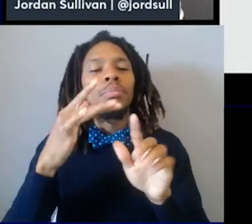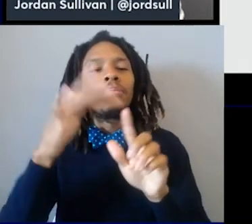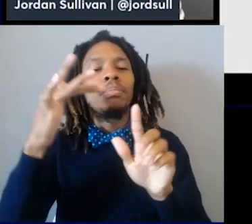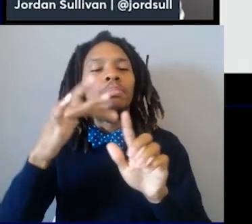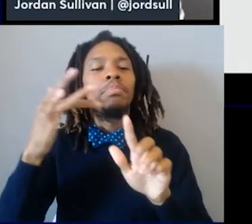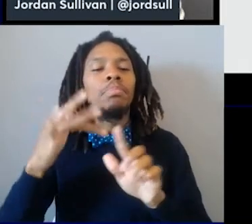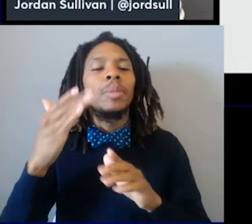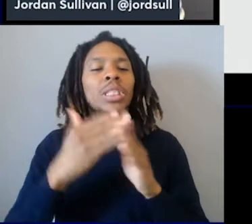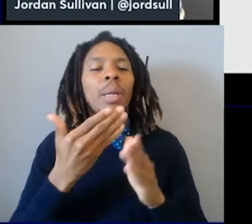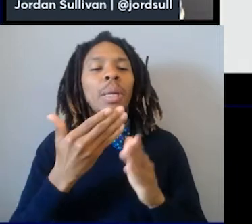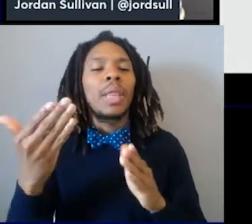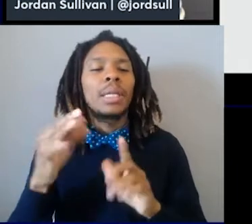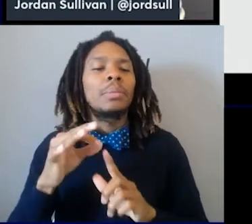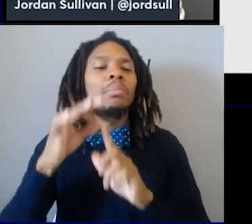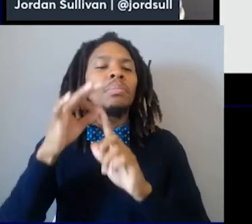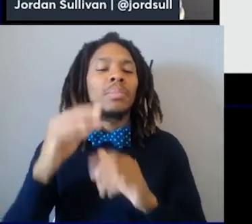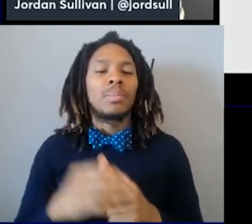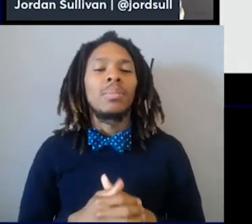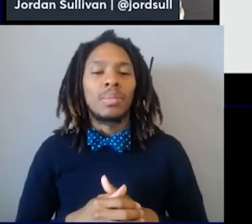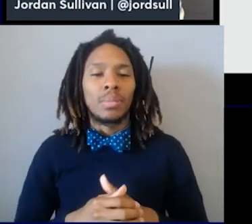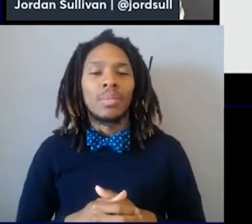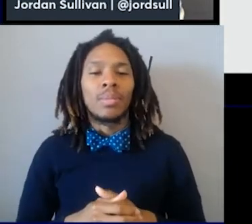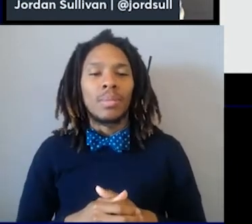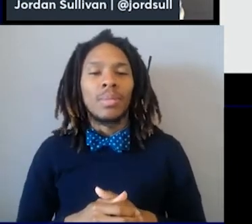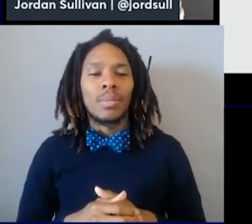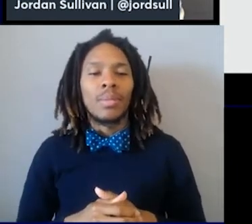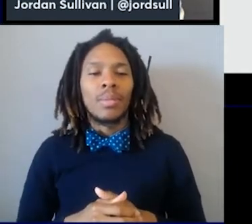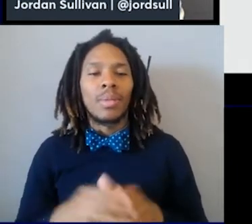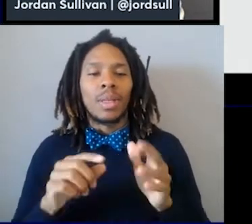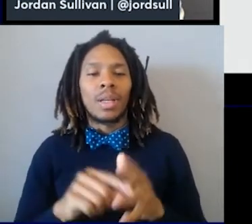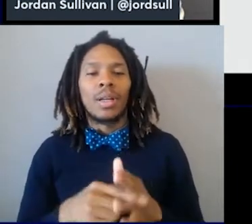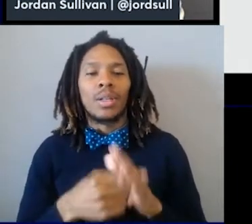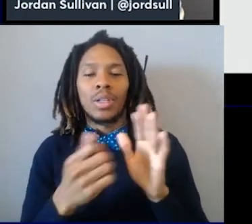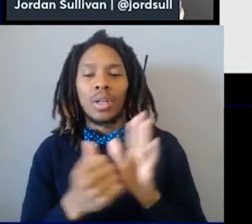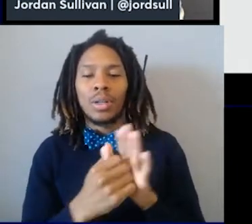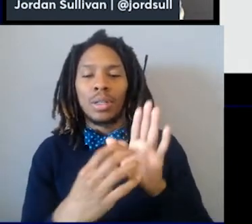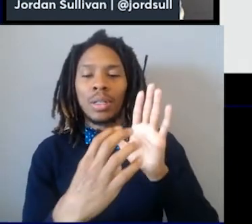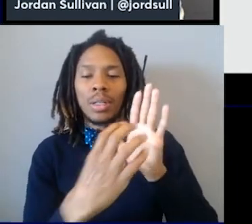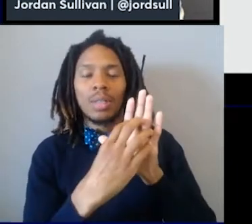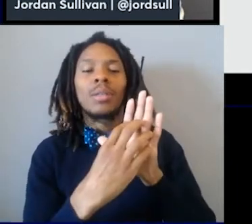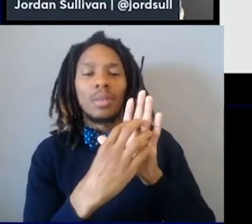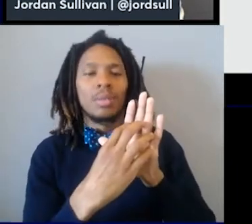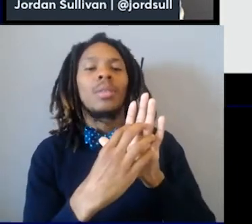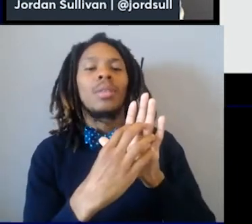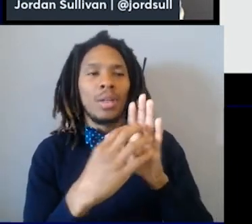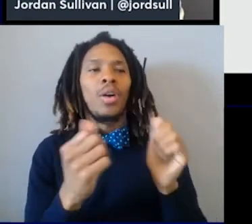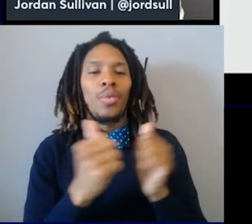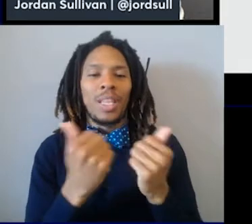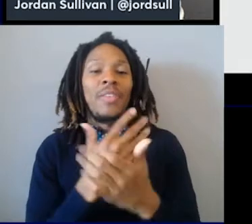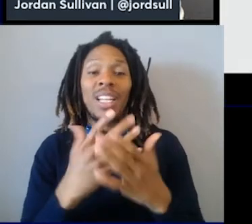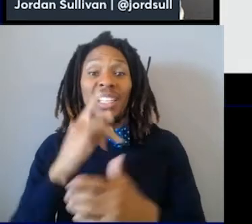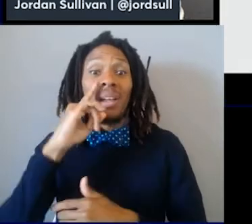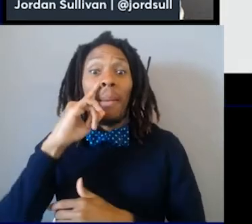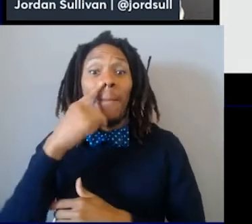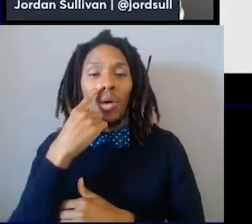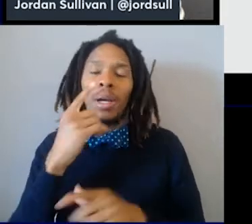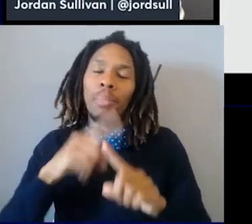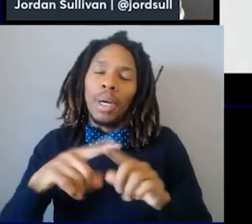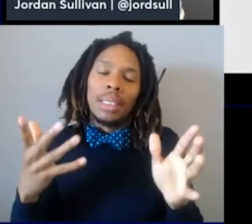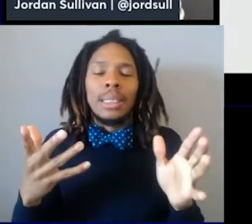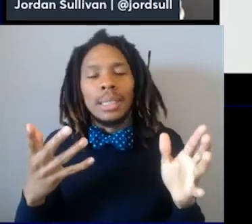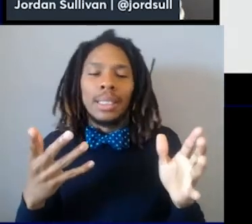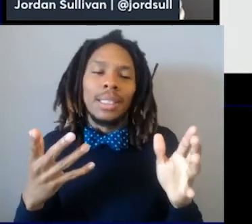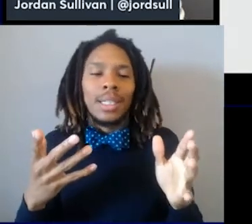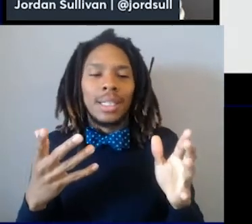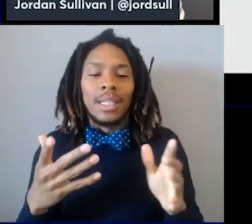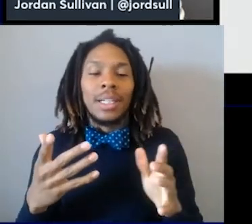things. Okay, we will be starting with importing everything, which is super boring part, but this you